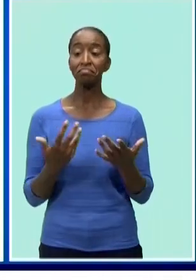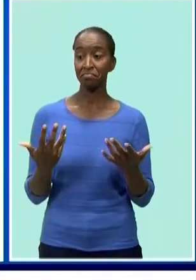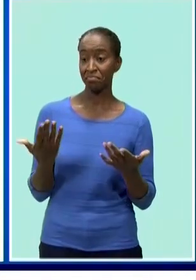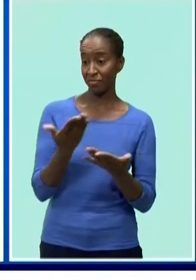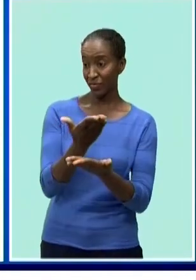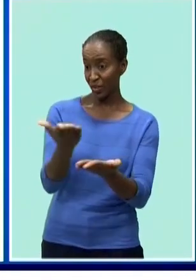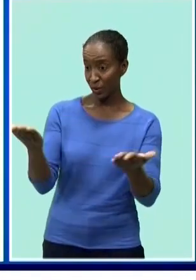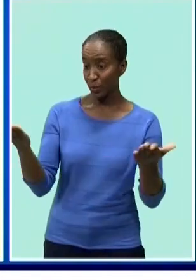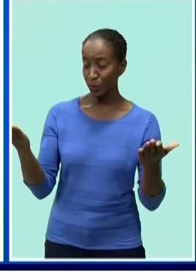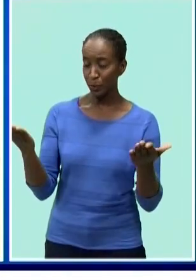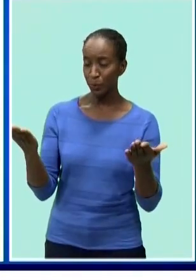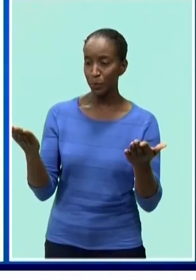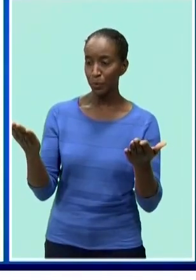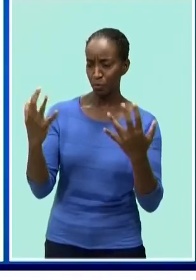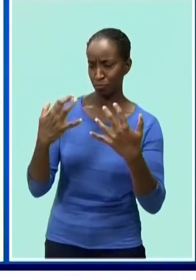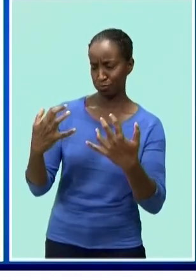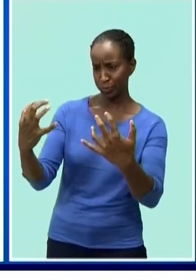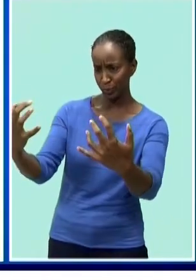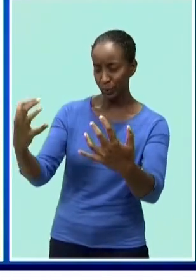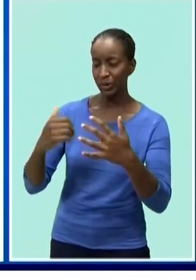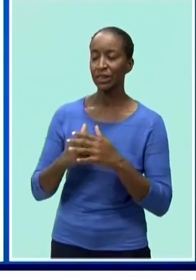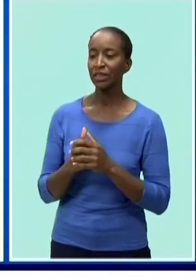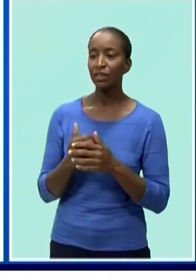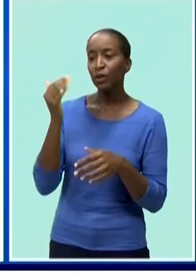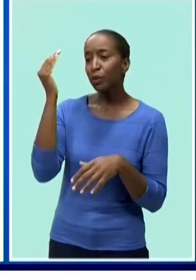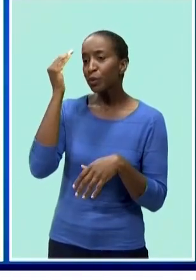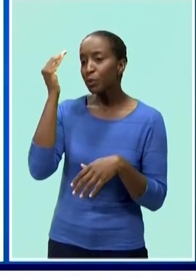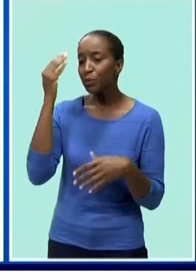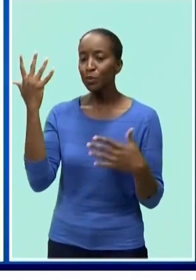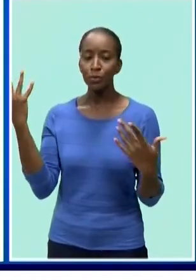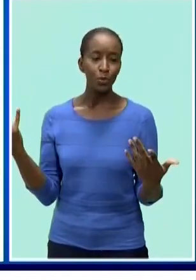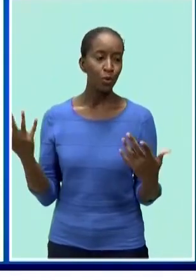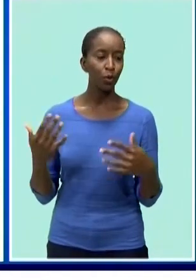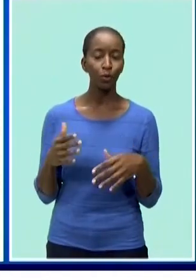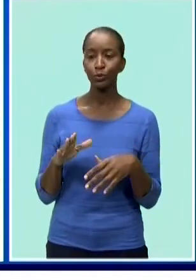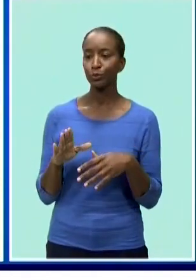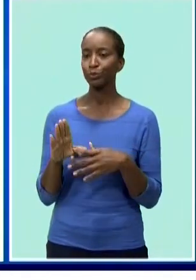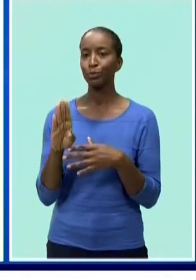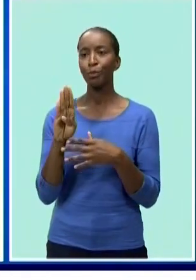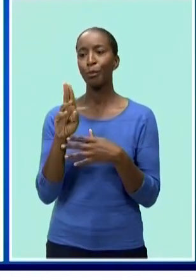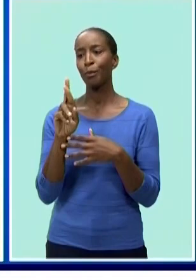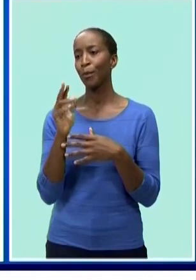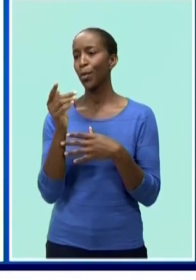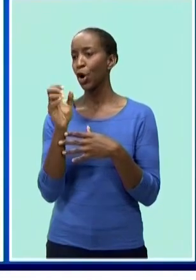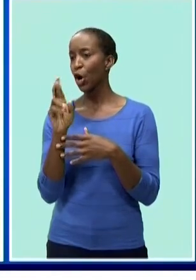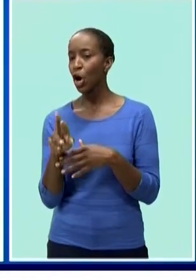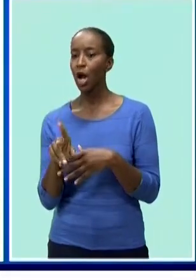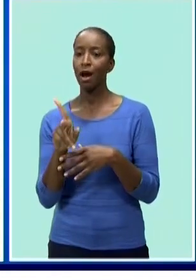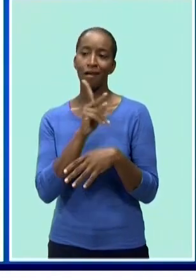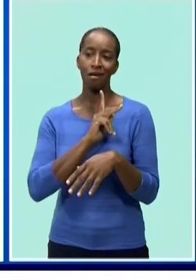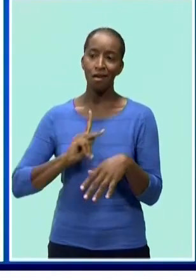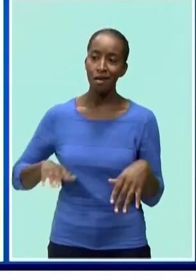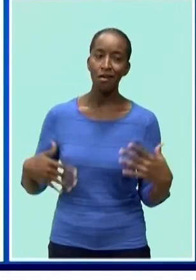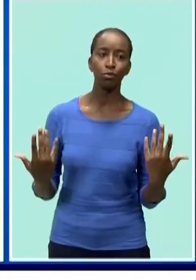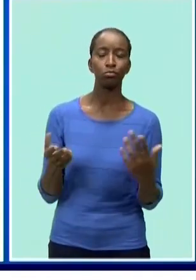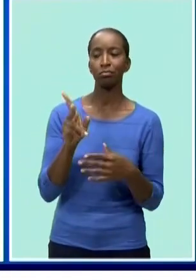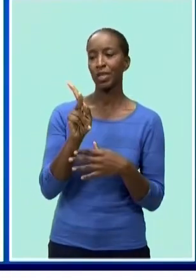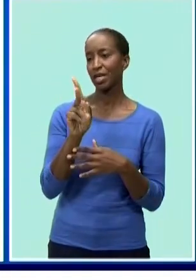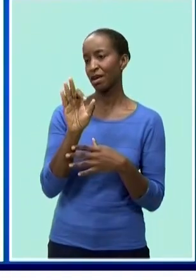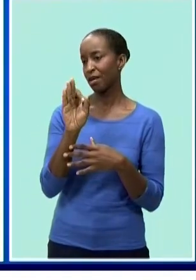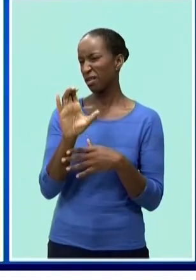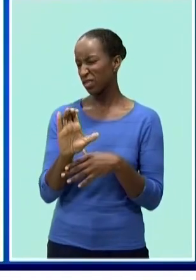was introduced only to alternatives. A lot of the wrappings you get at Burger King and KFC and those things you get your burgers in, those are loaded with